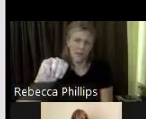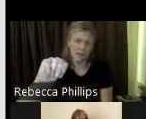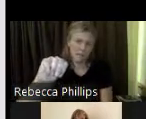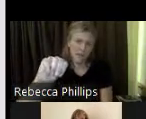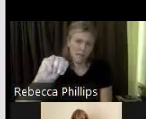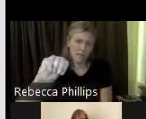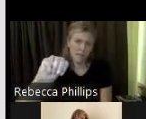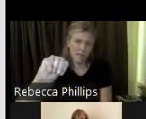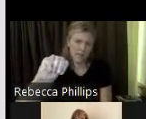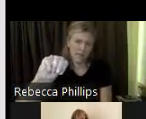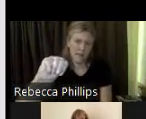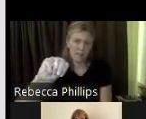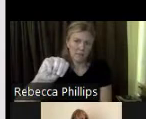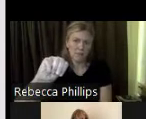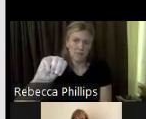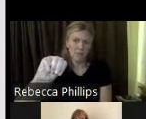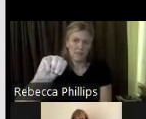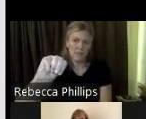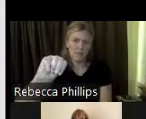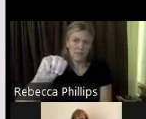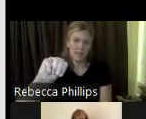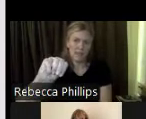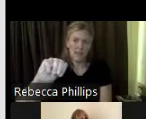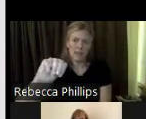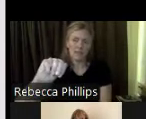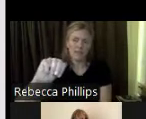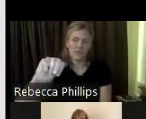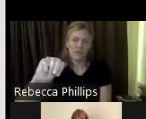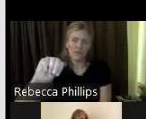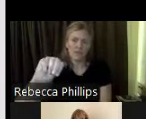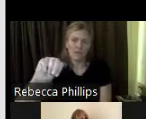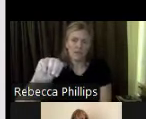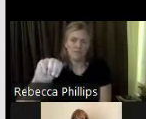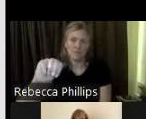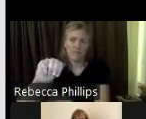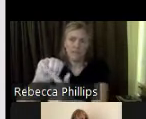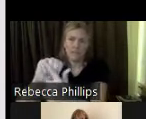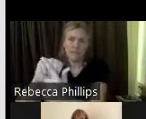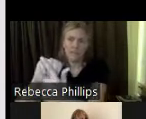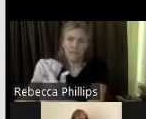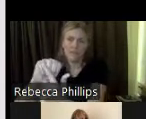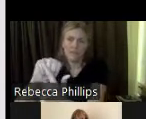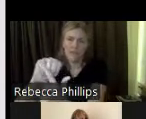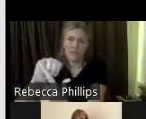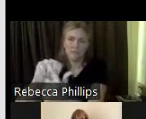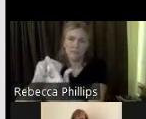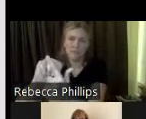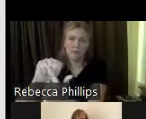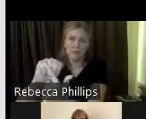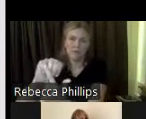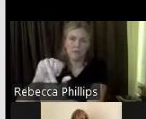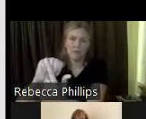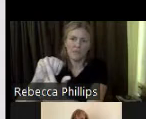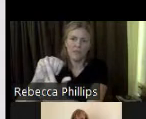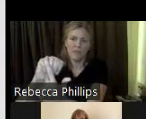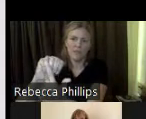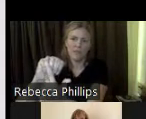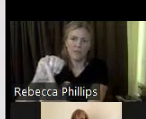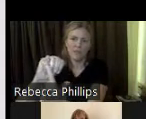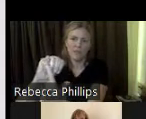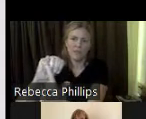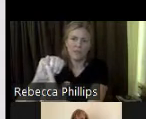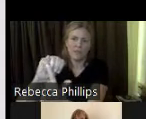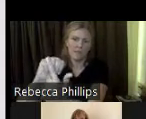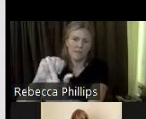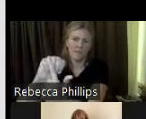like popping that thumb up between your pinky and your ring finger. Now I'm thinking of the M has more bumps, and so if I think of that thumb